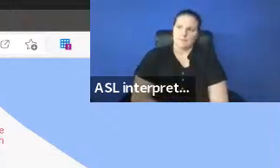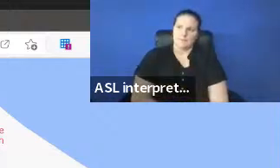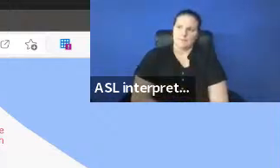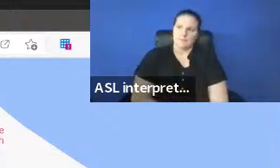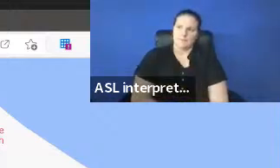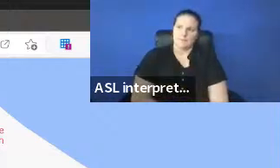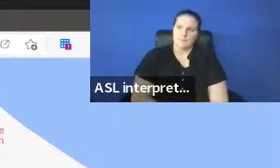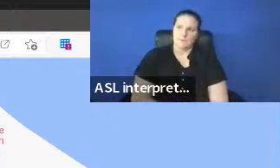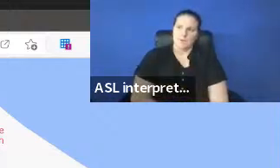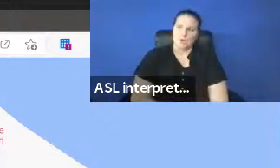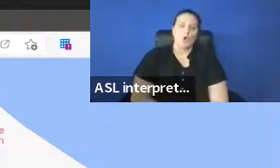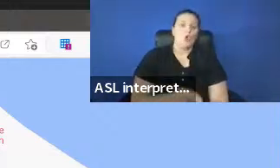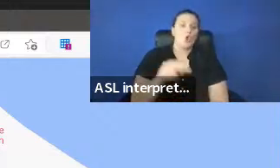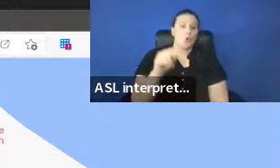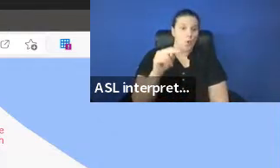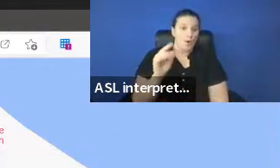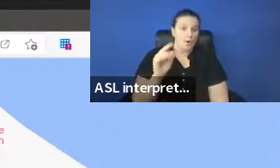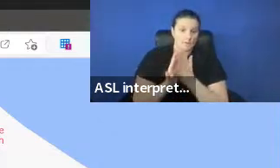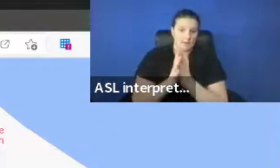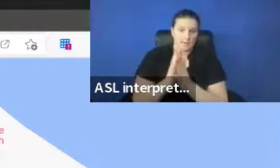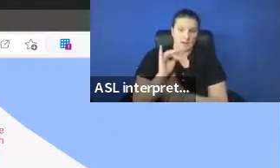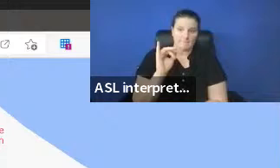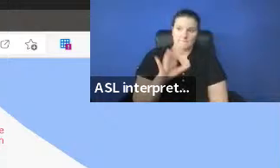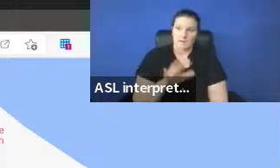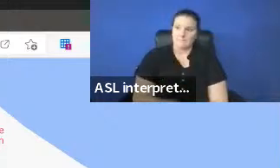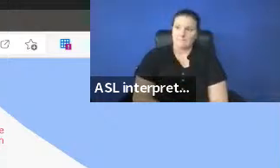Here's northbound traffic on I-5.